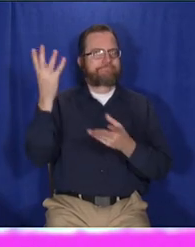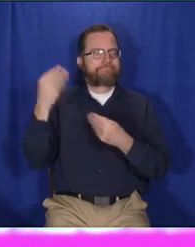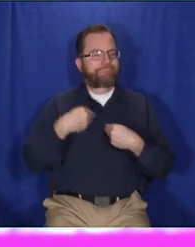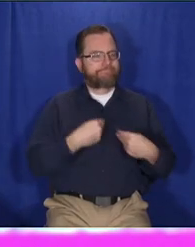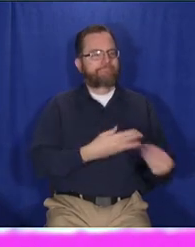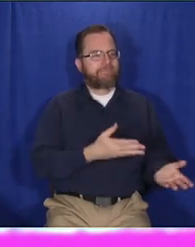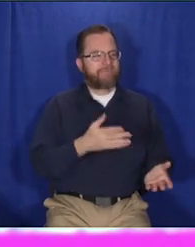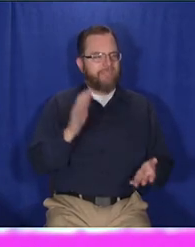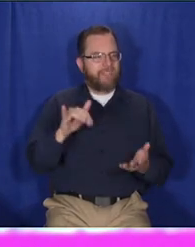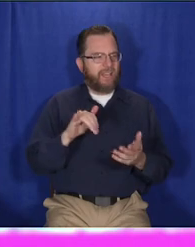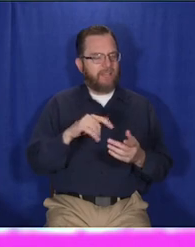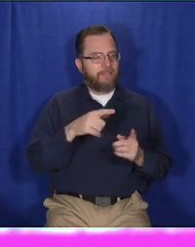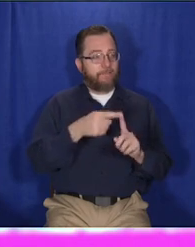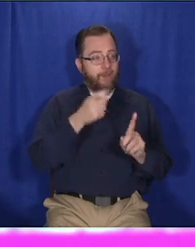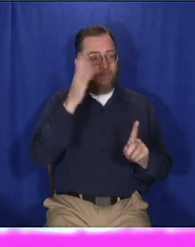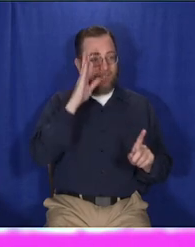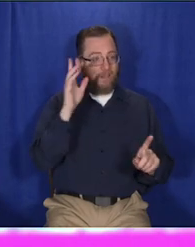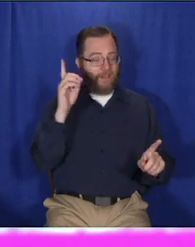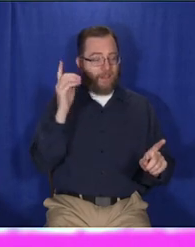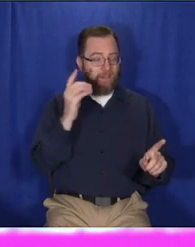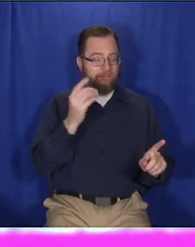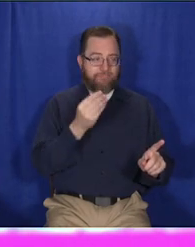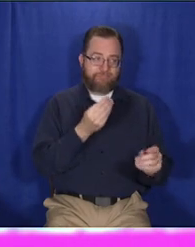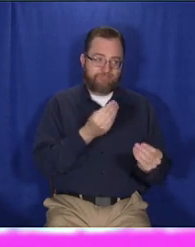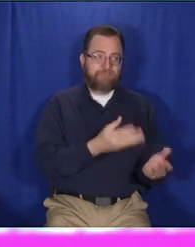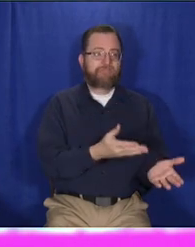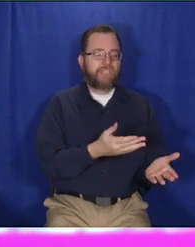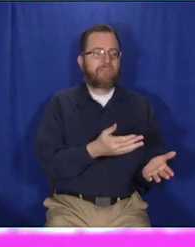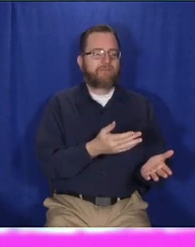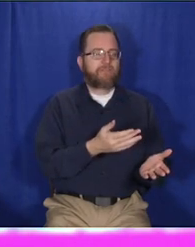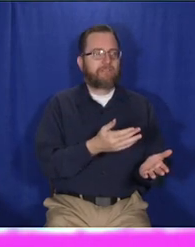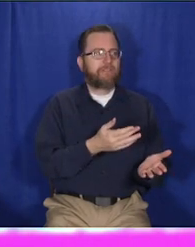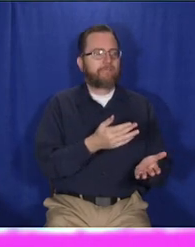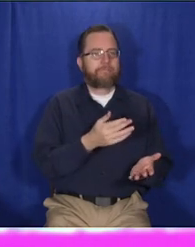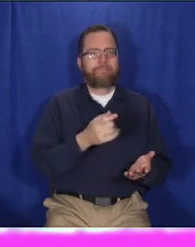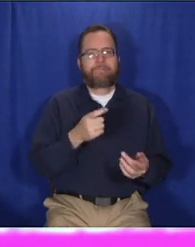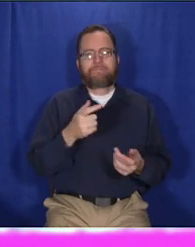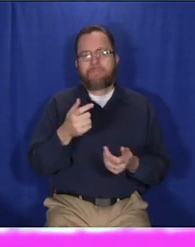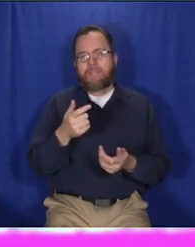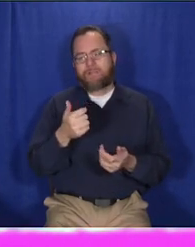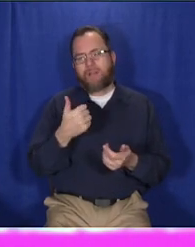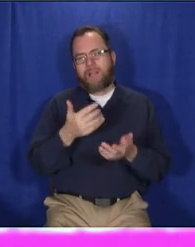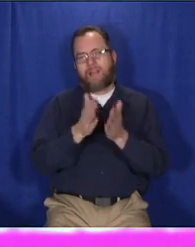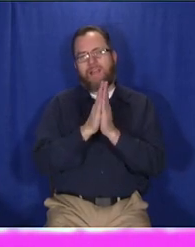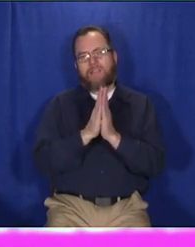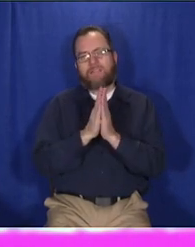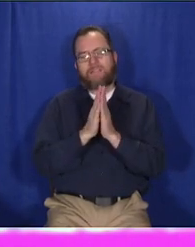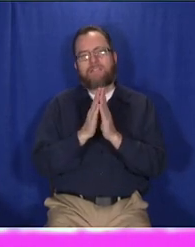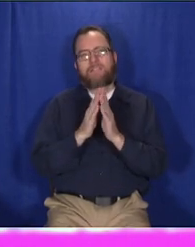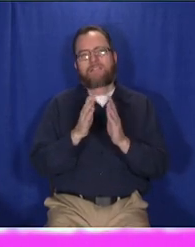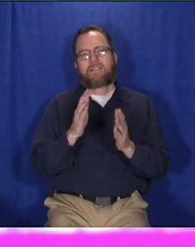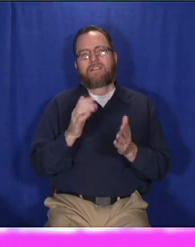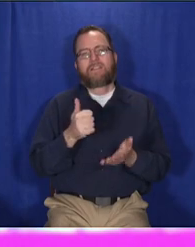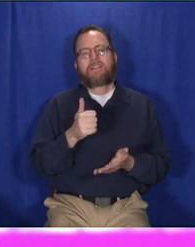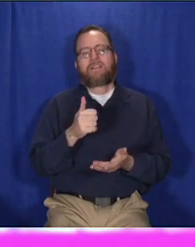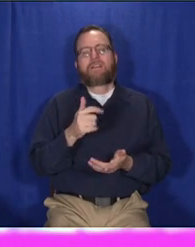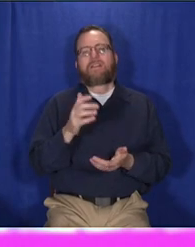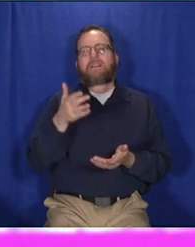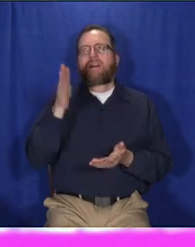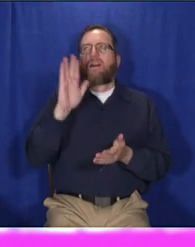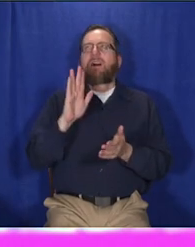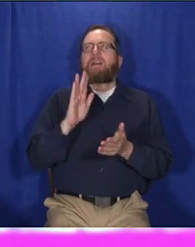And so I want to pray for us that God would help pry our hearts off of the things that we cling to.